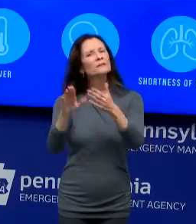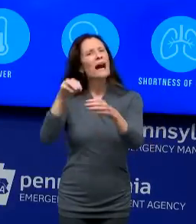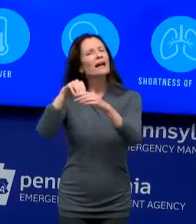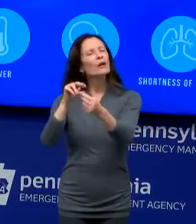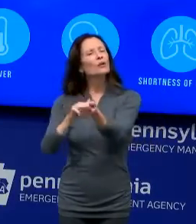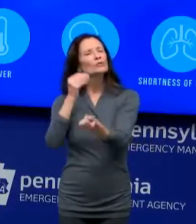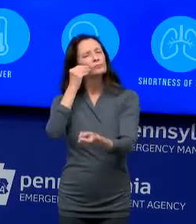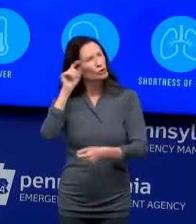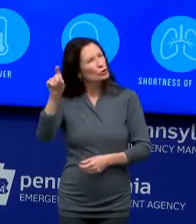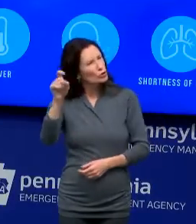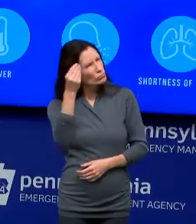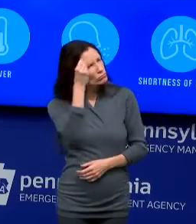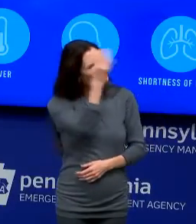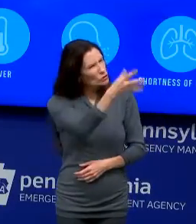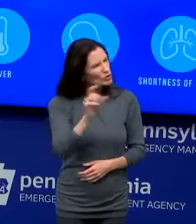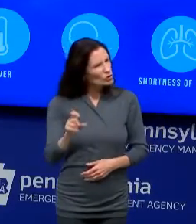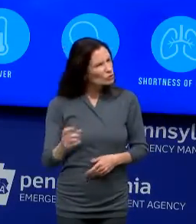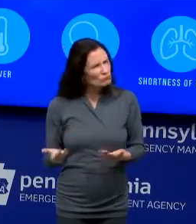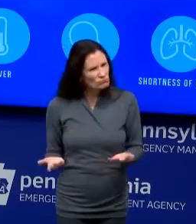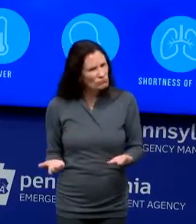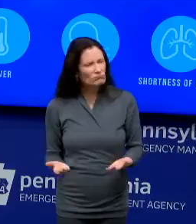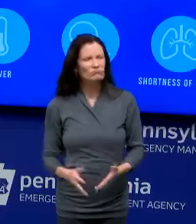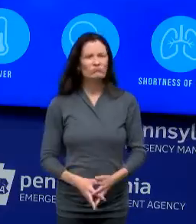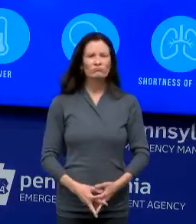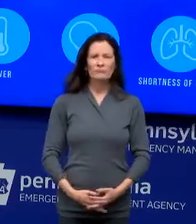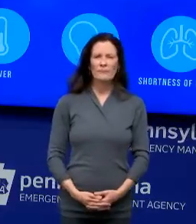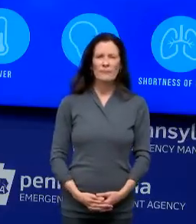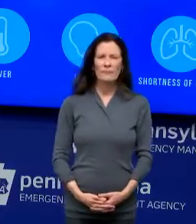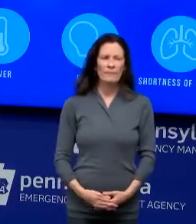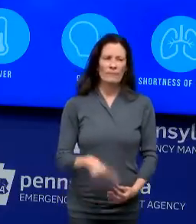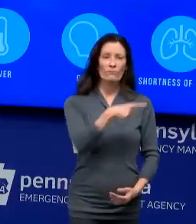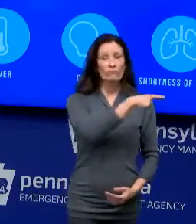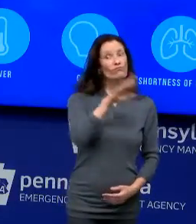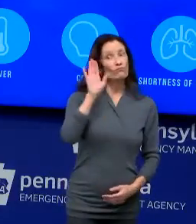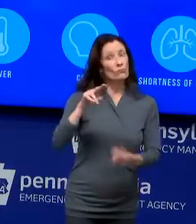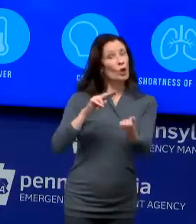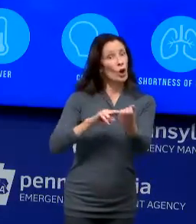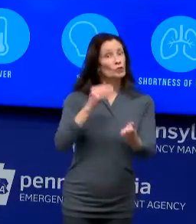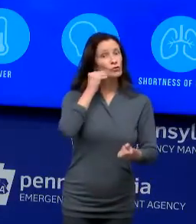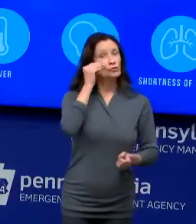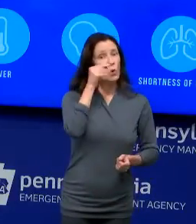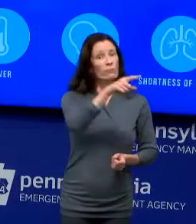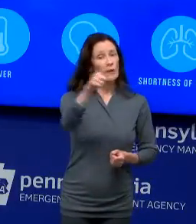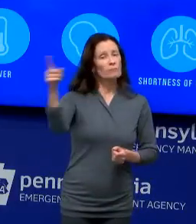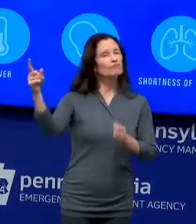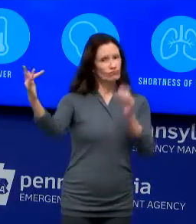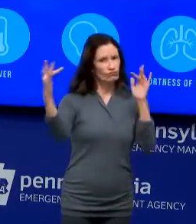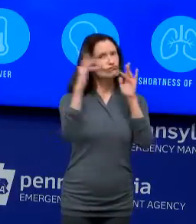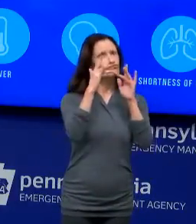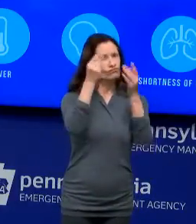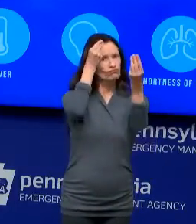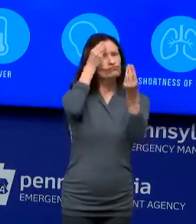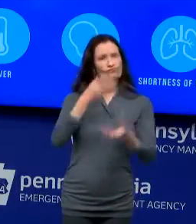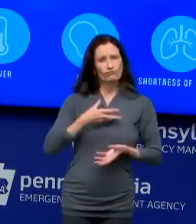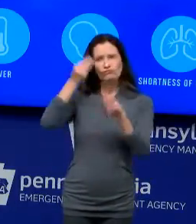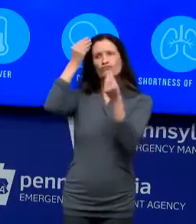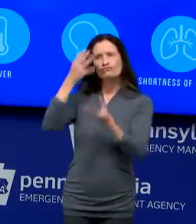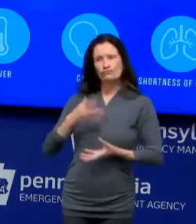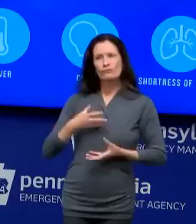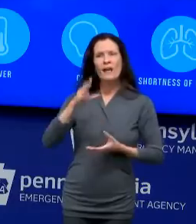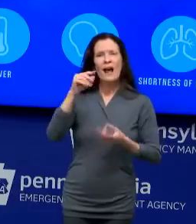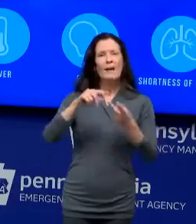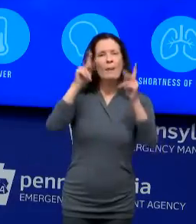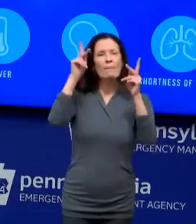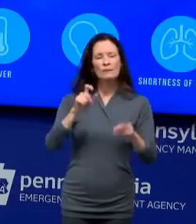we very much value the participation of coroners in the investigation of cases and are working on really